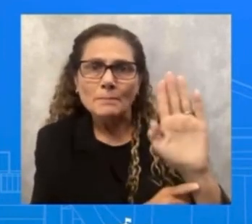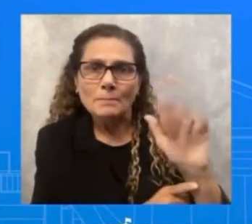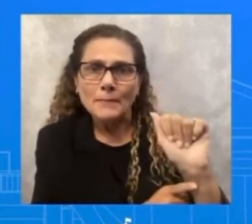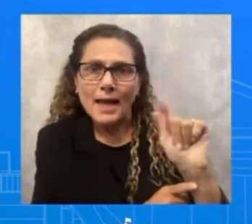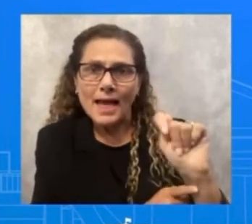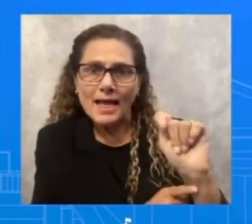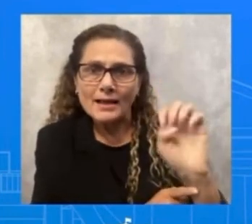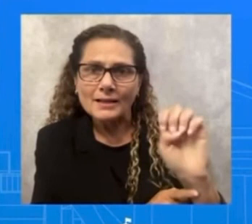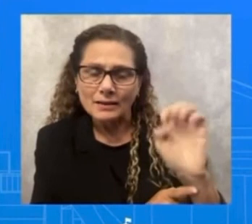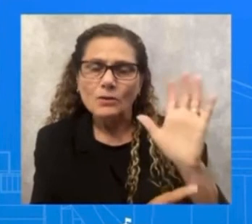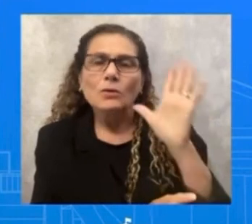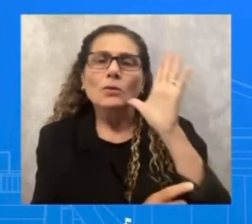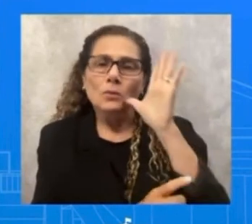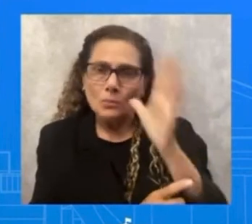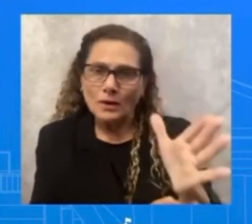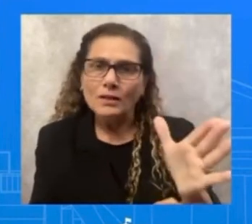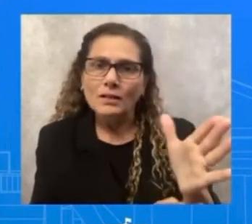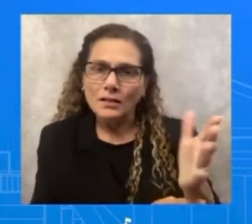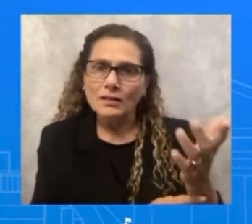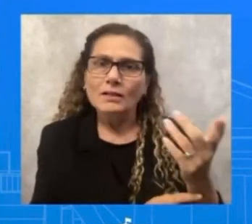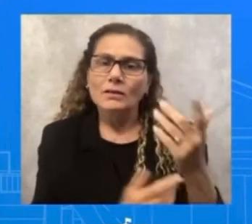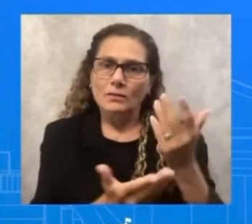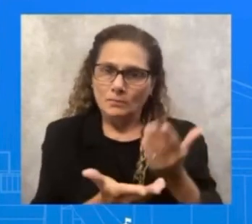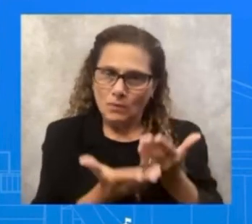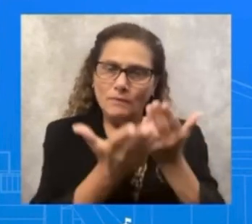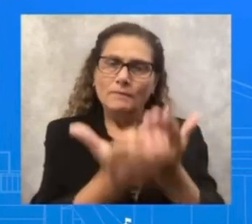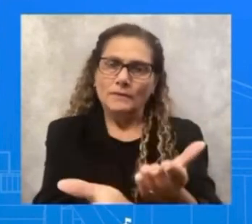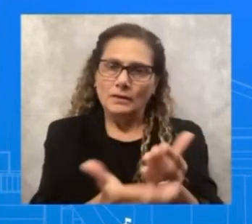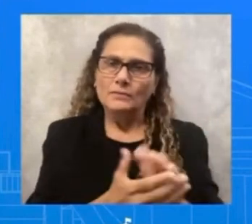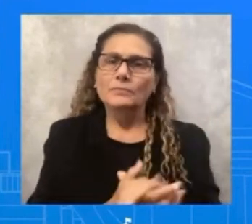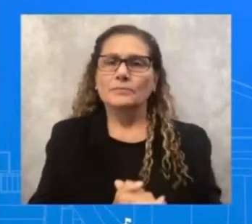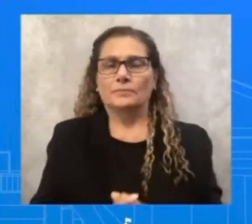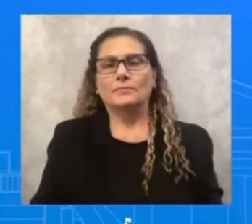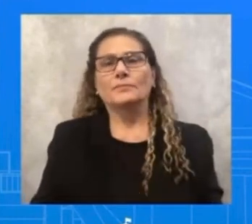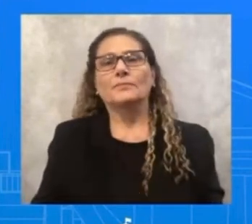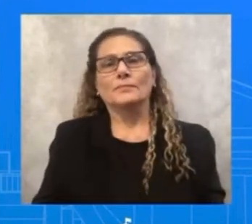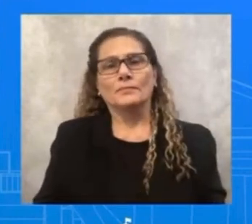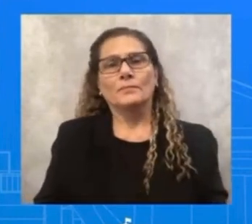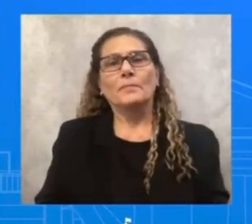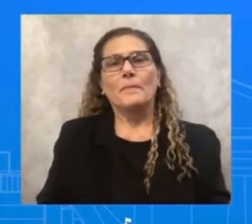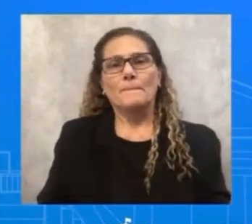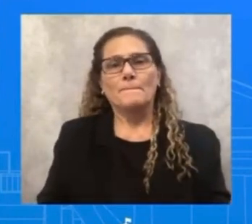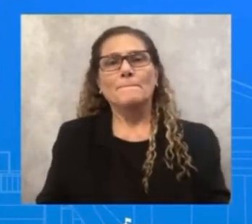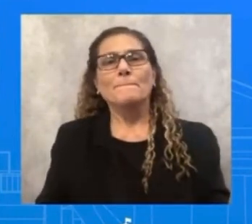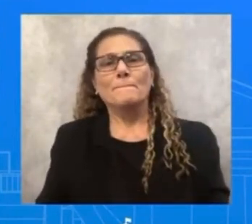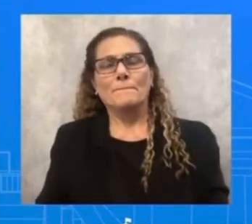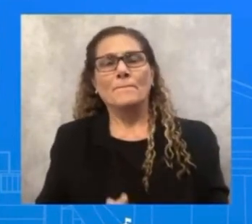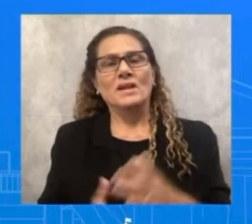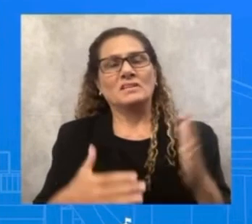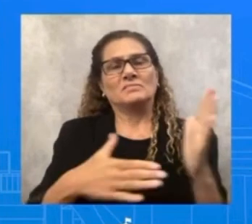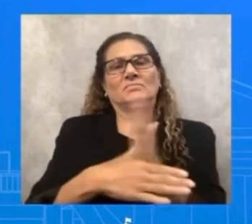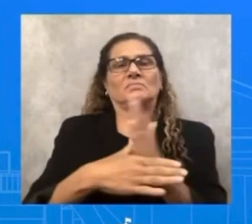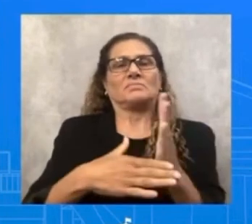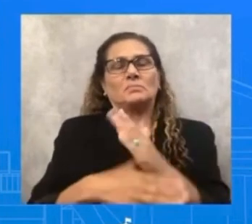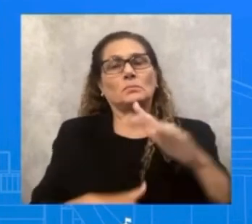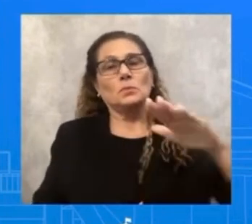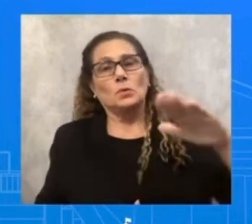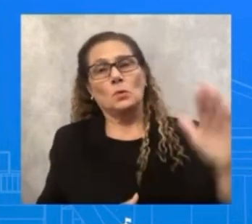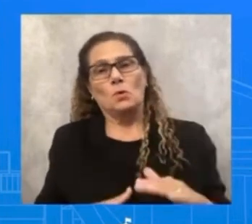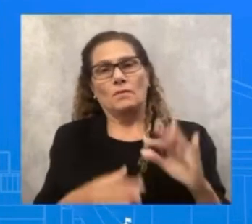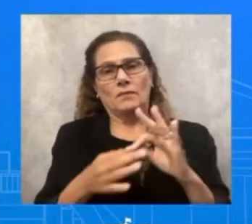substantial support, particularly to moderate and low-income families, will bring their costs down. So I think that